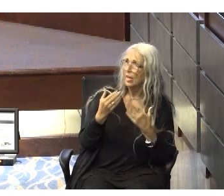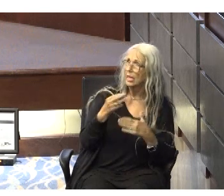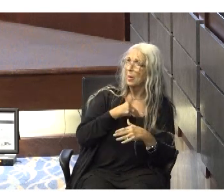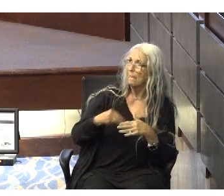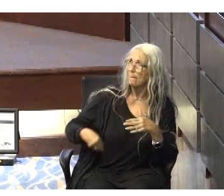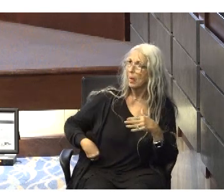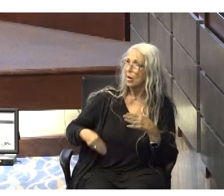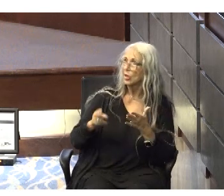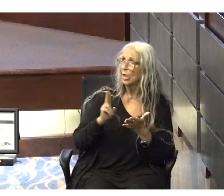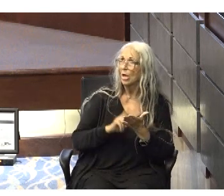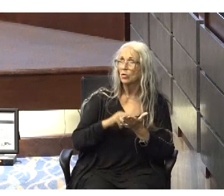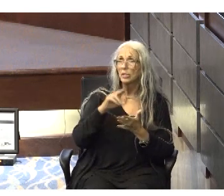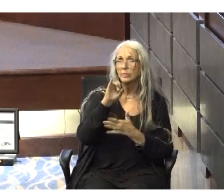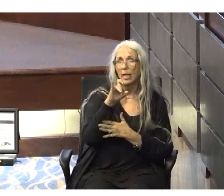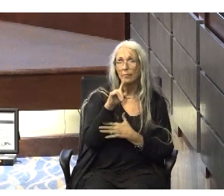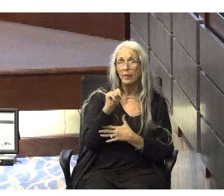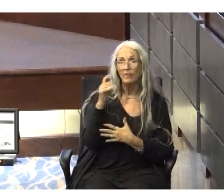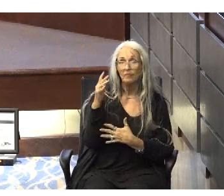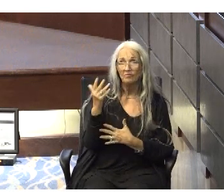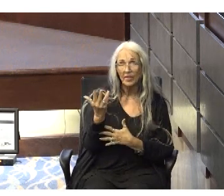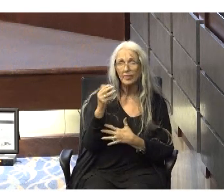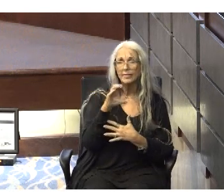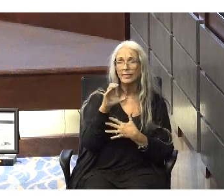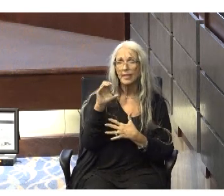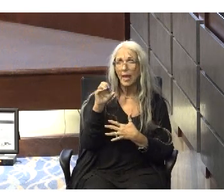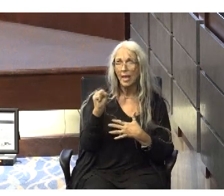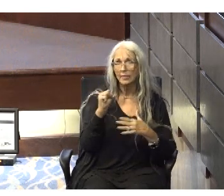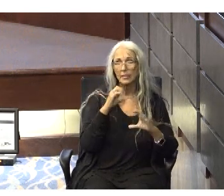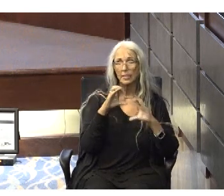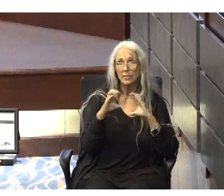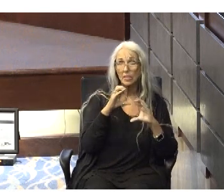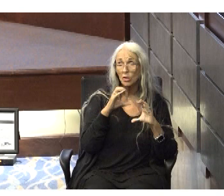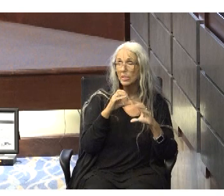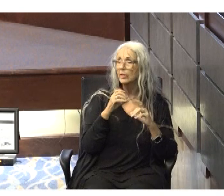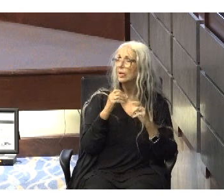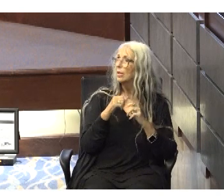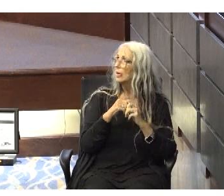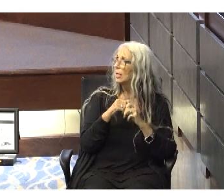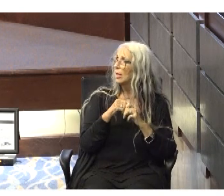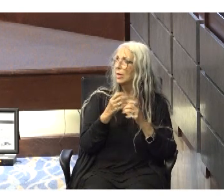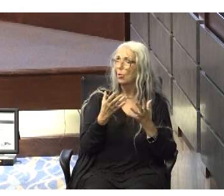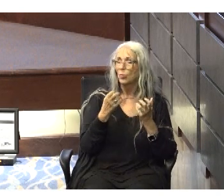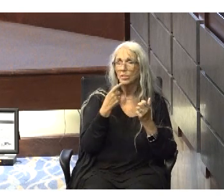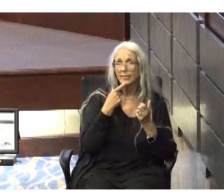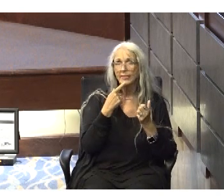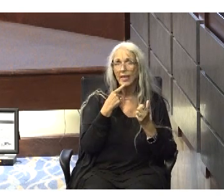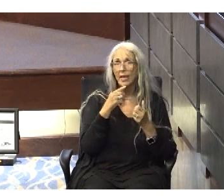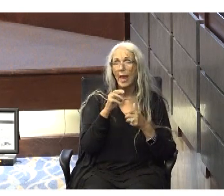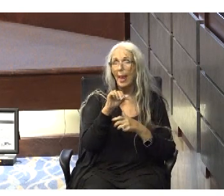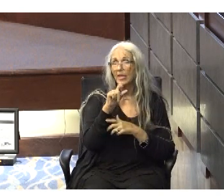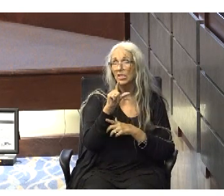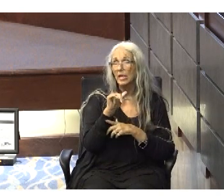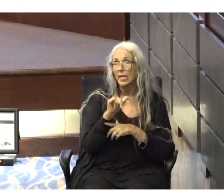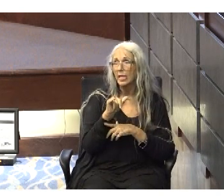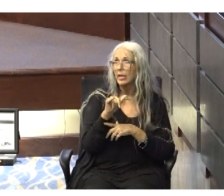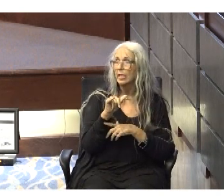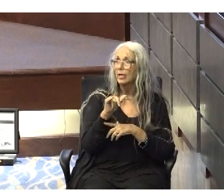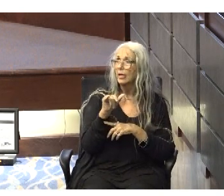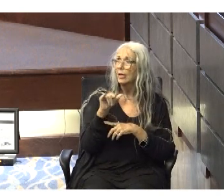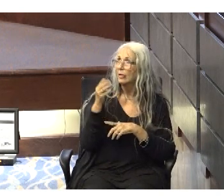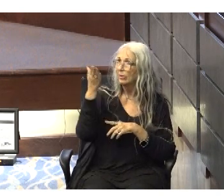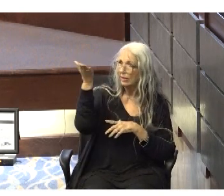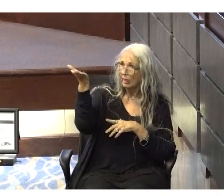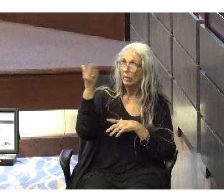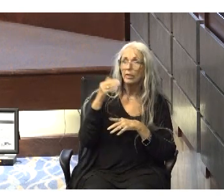approving the contract on September 5th with CCS Consulting. I would like to acknowledge that Ashley Mariani is here in the audience. We kicked